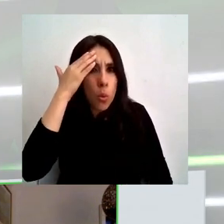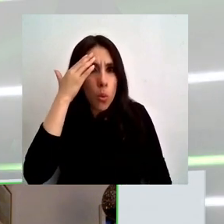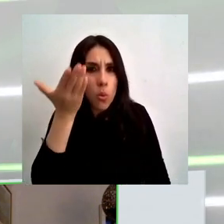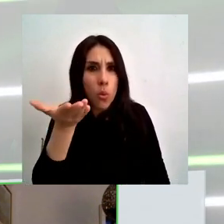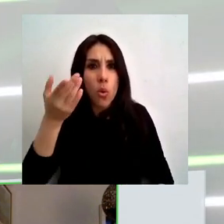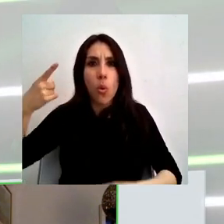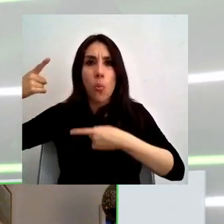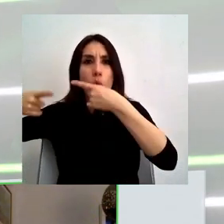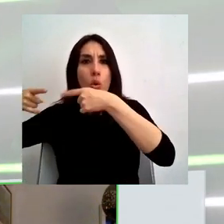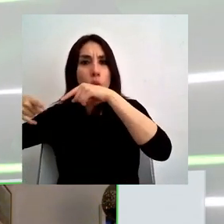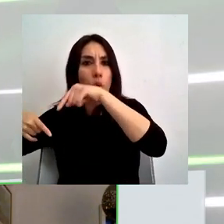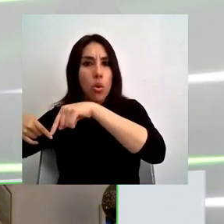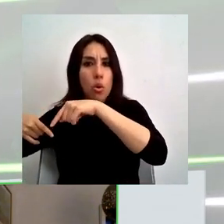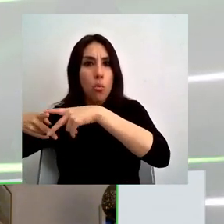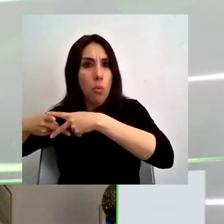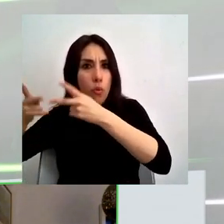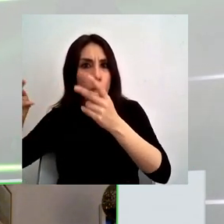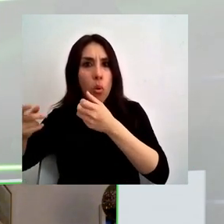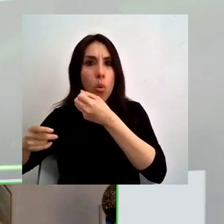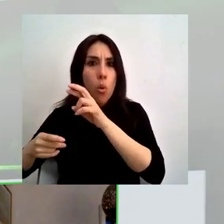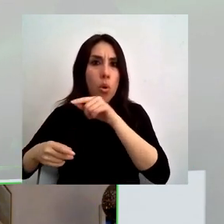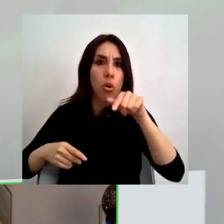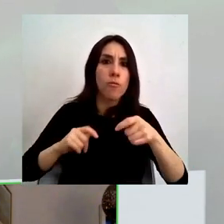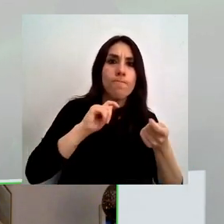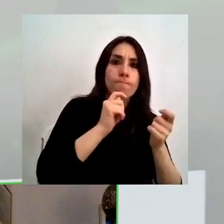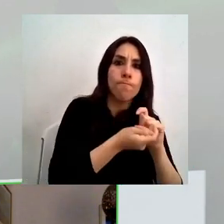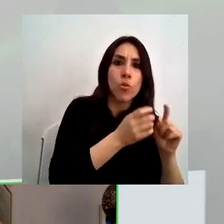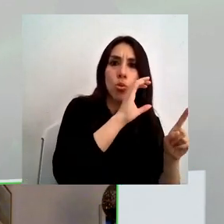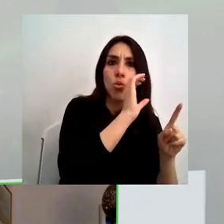public policies and cultural change.